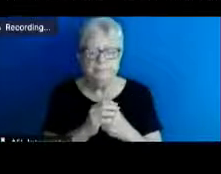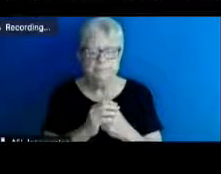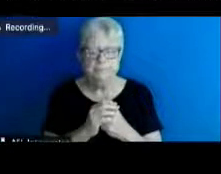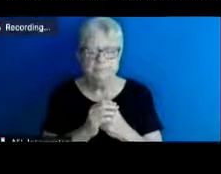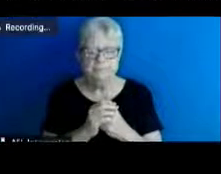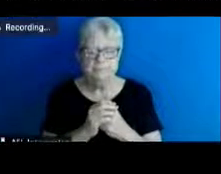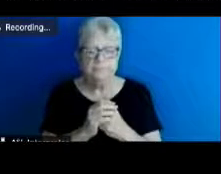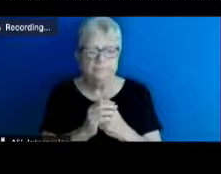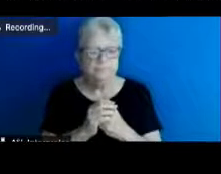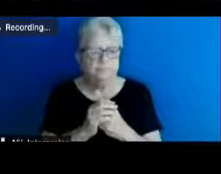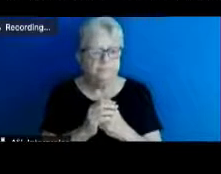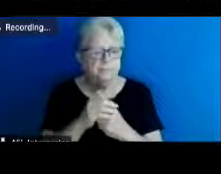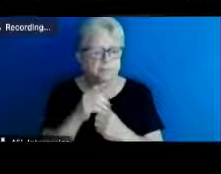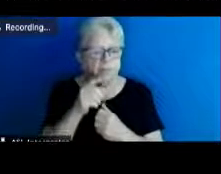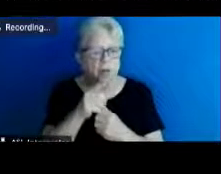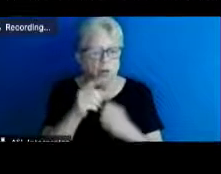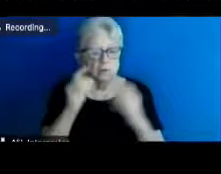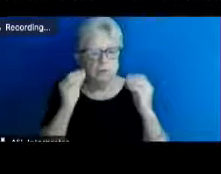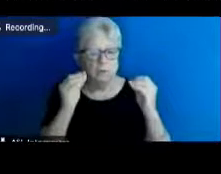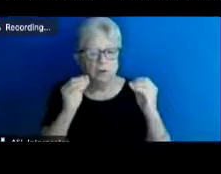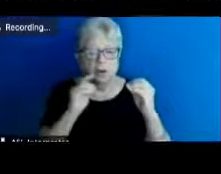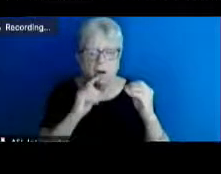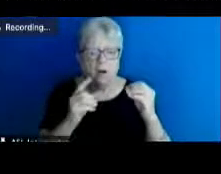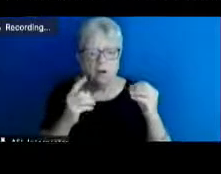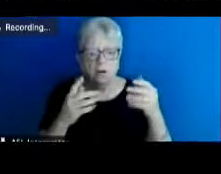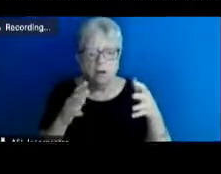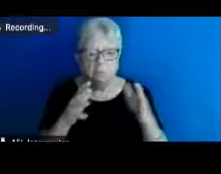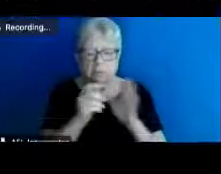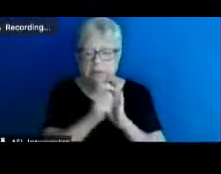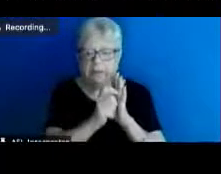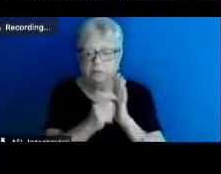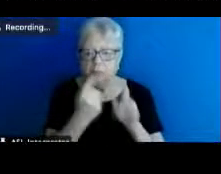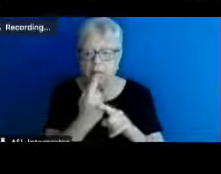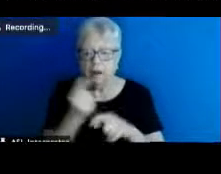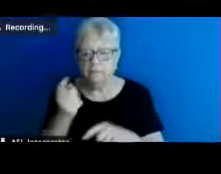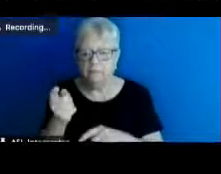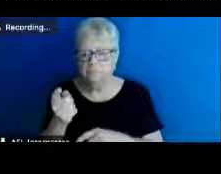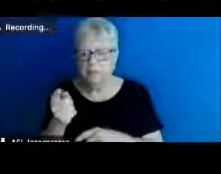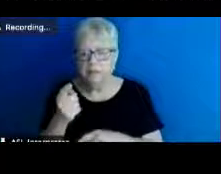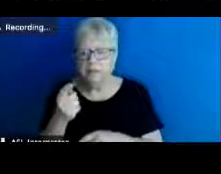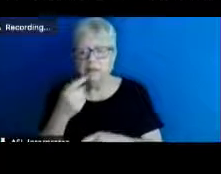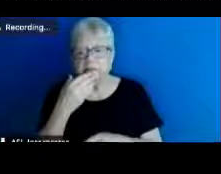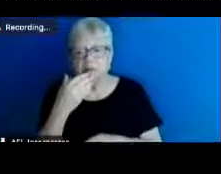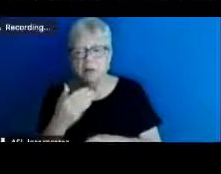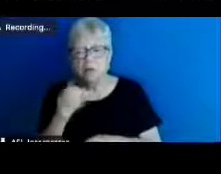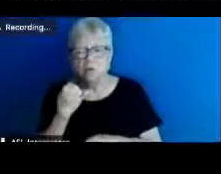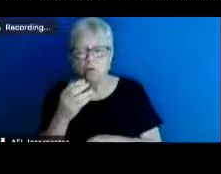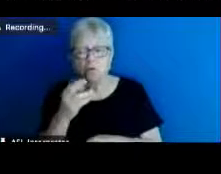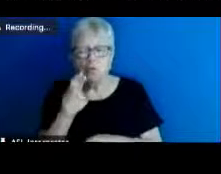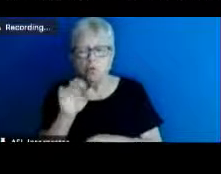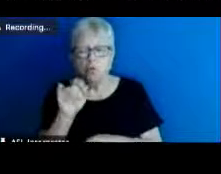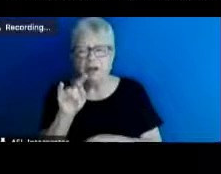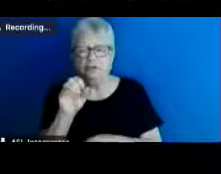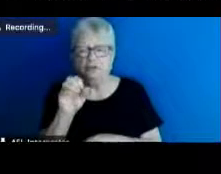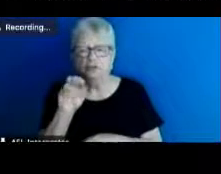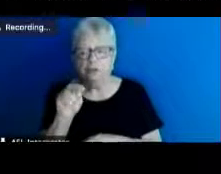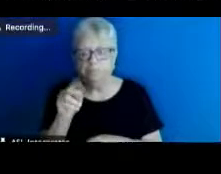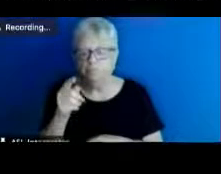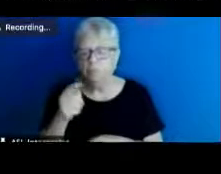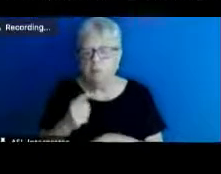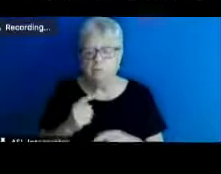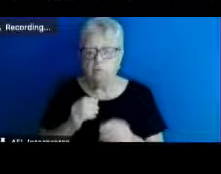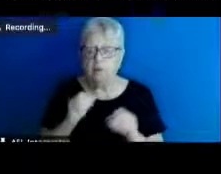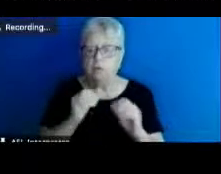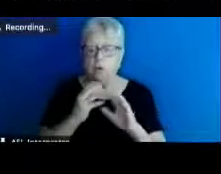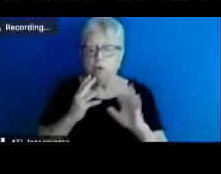And those instructions are complete on the stream, Chair. Thank you, Christian. Okay, we'll go ahead and move